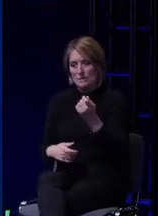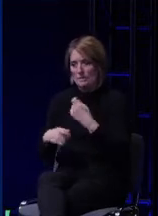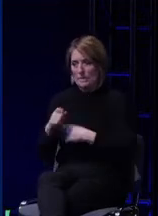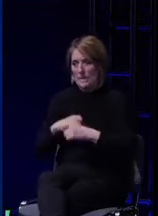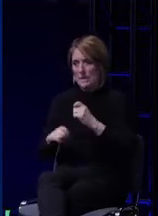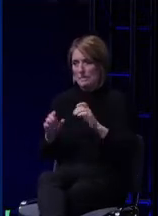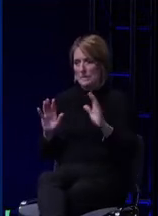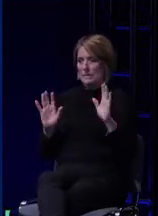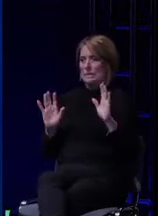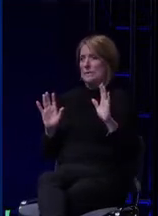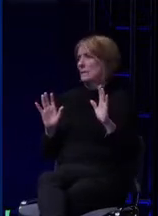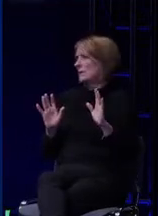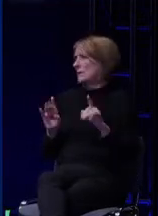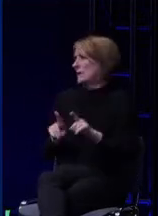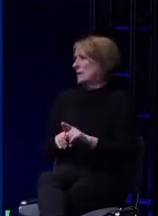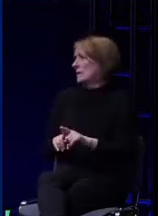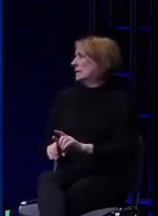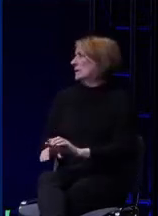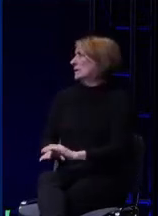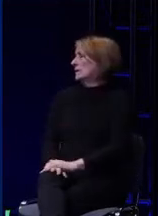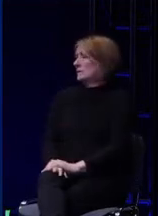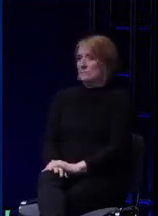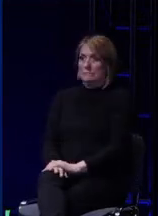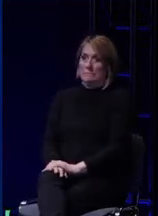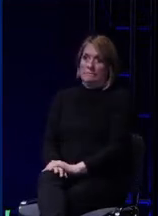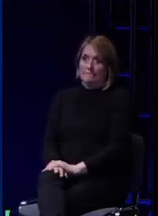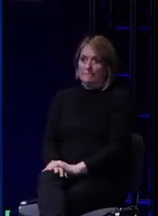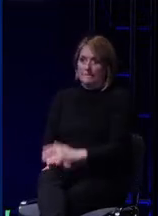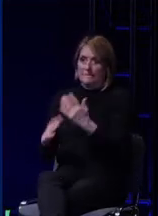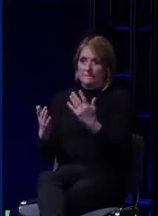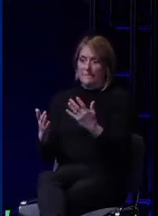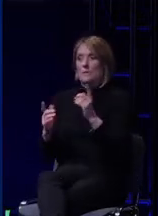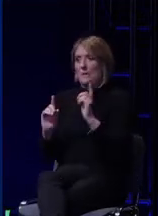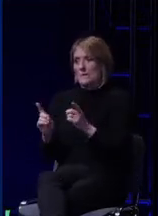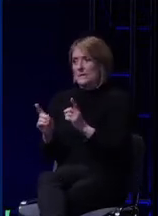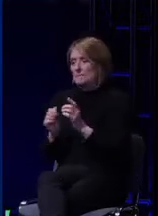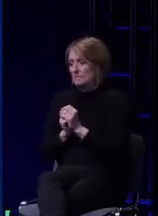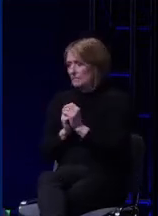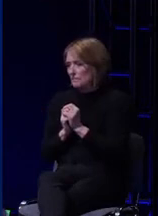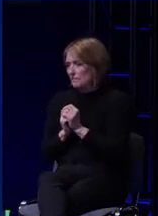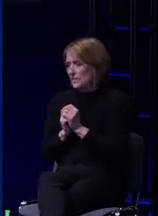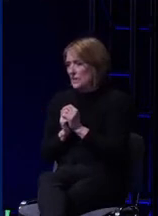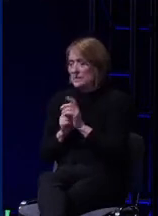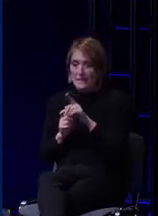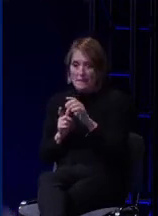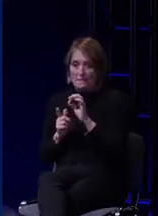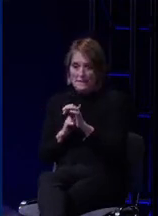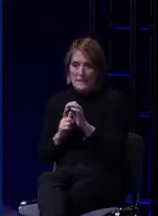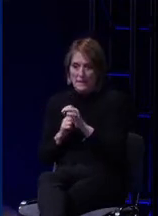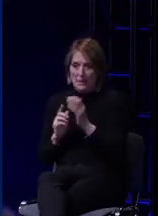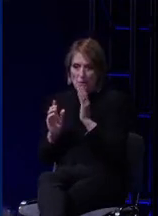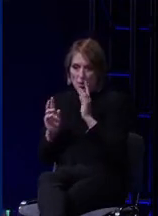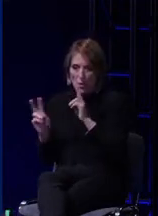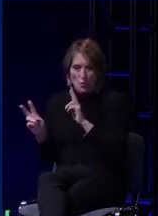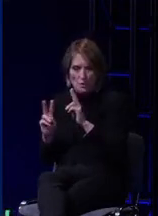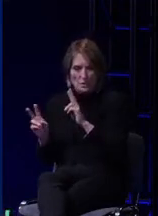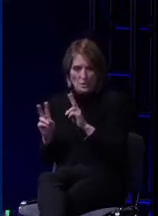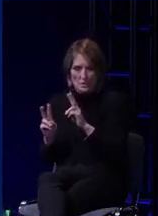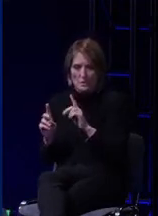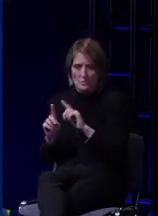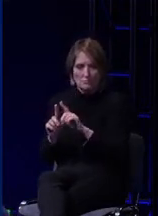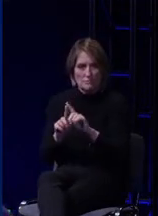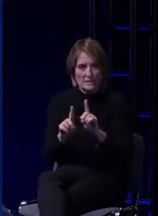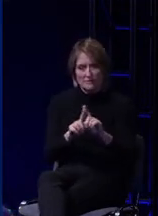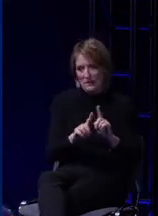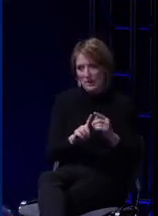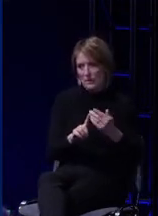gruesome. So yeah, anyway, that was sort of where we went. So with that particular one, we certainly looked at sources. Yeah.